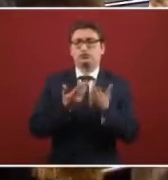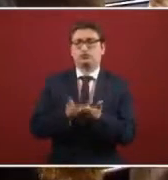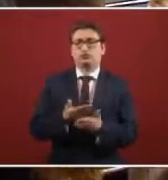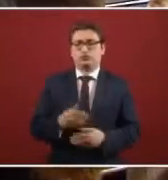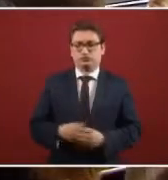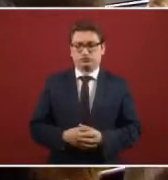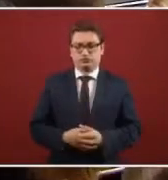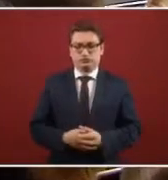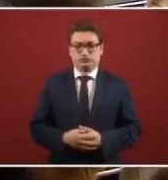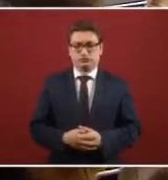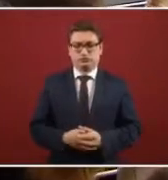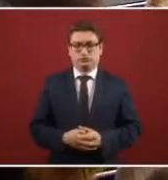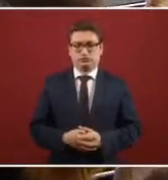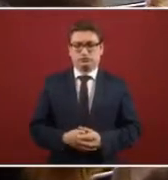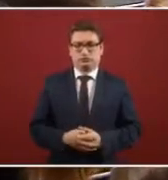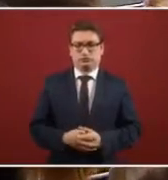SAT